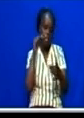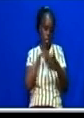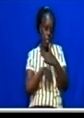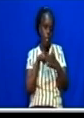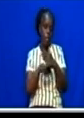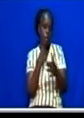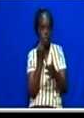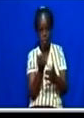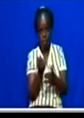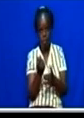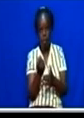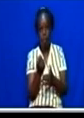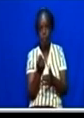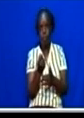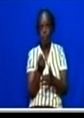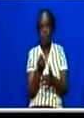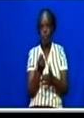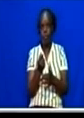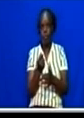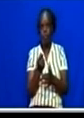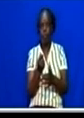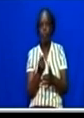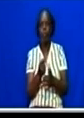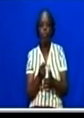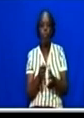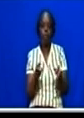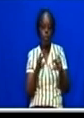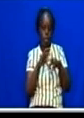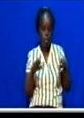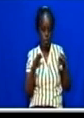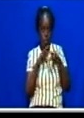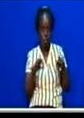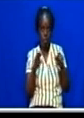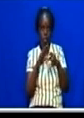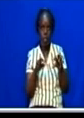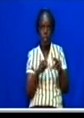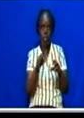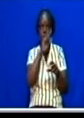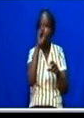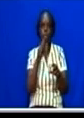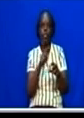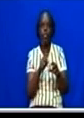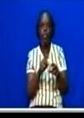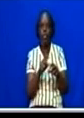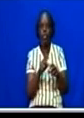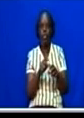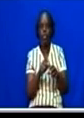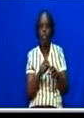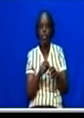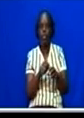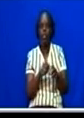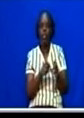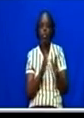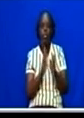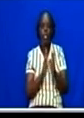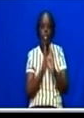deeper. Then after that, we need also to check our question. Which direction